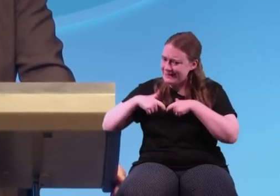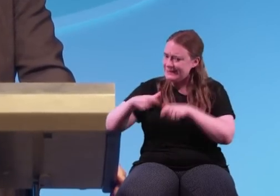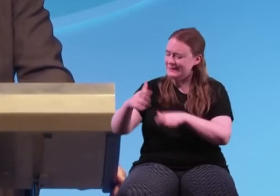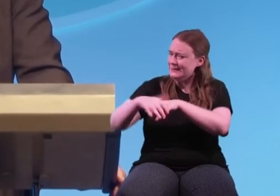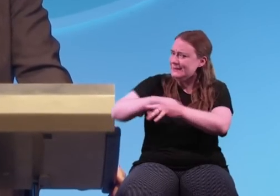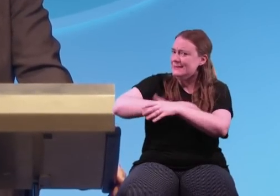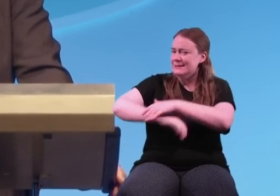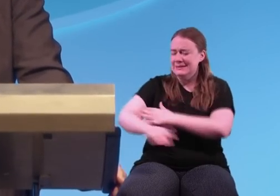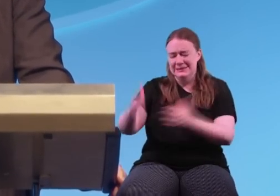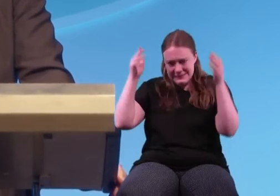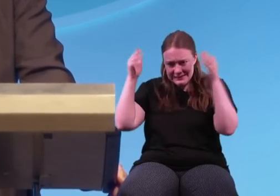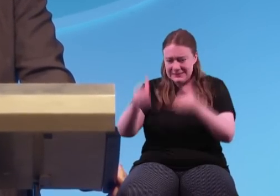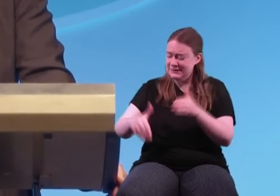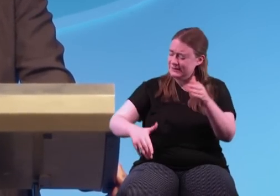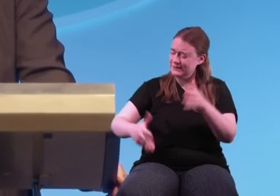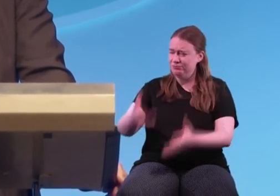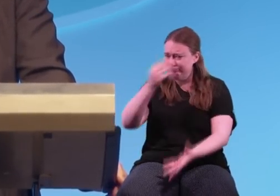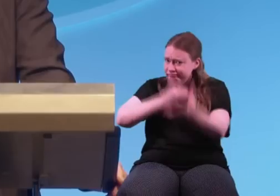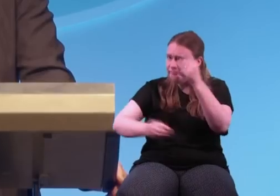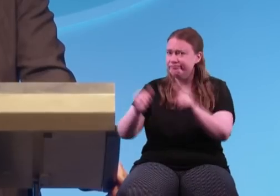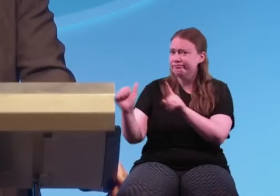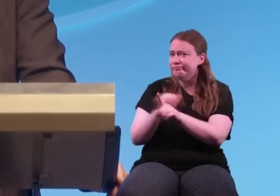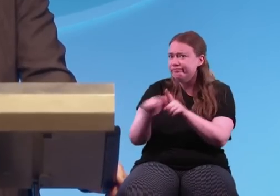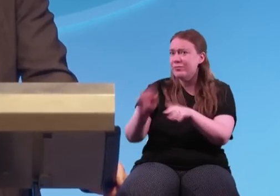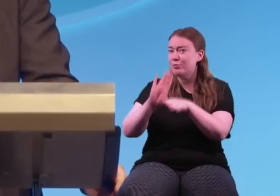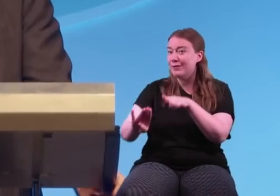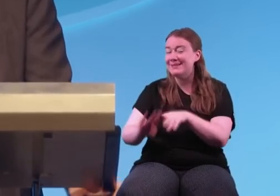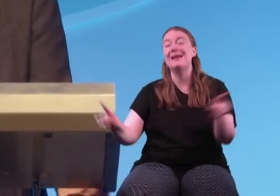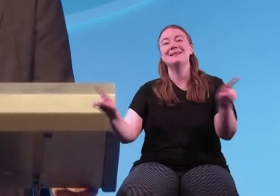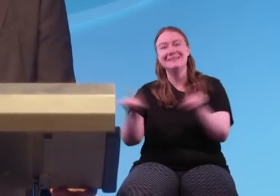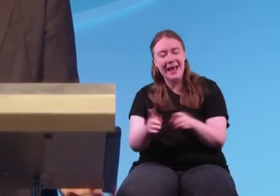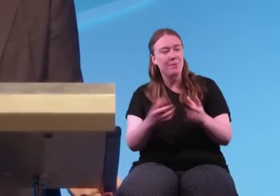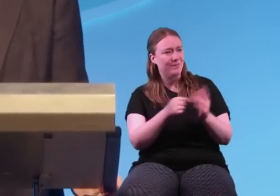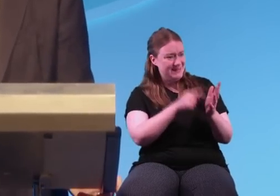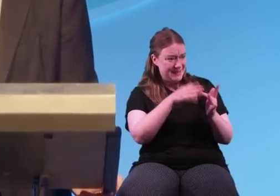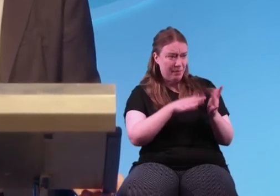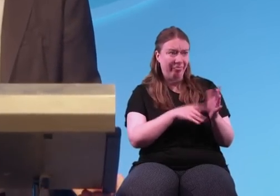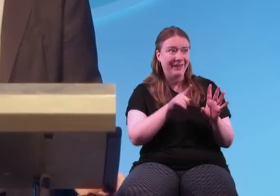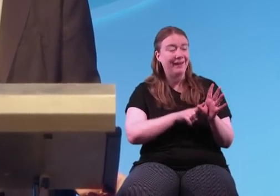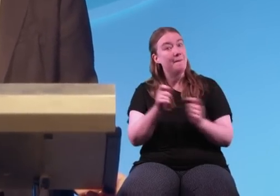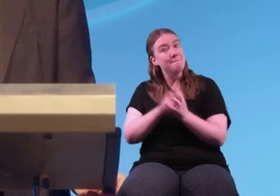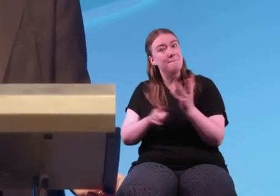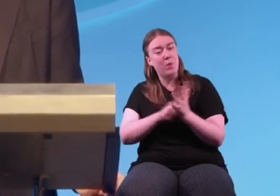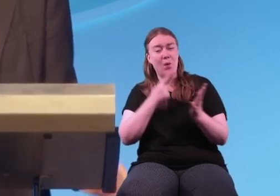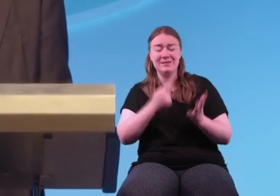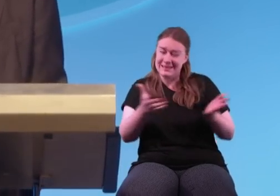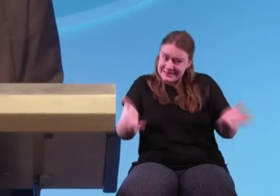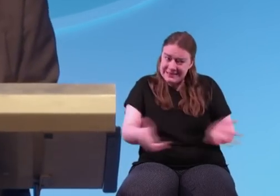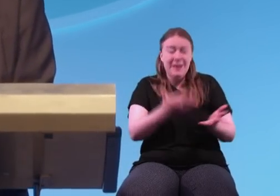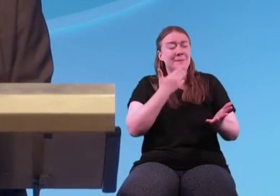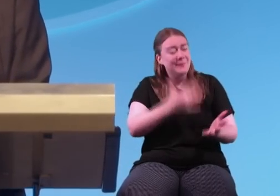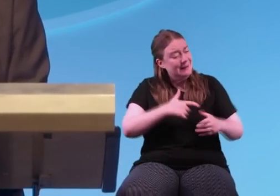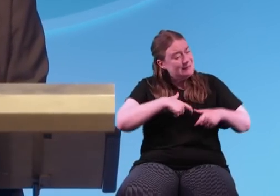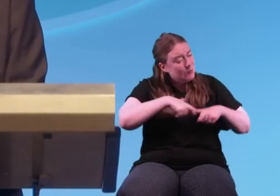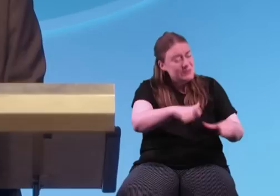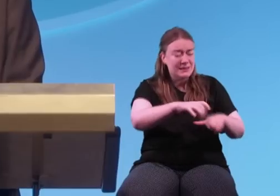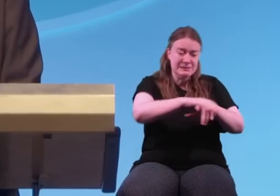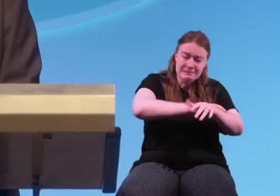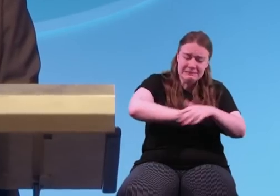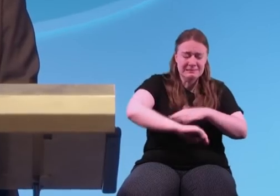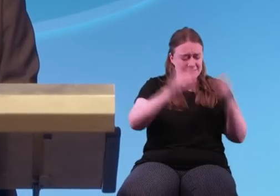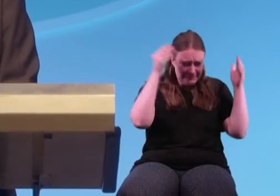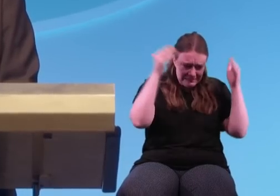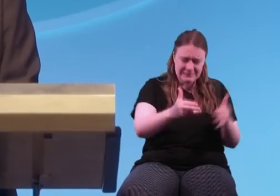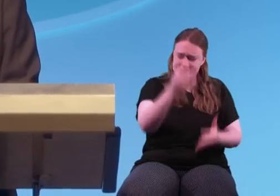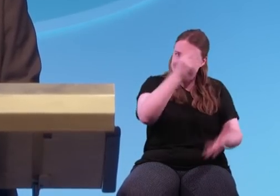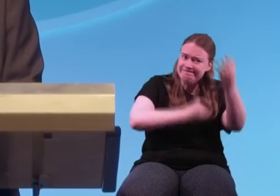fervor serving the Lord. So along with the gift given to you specifically, he then points